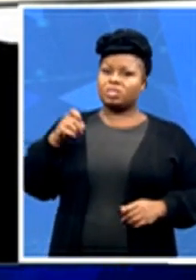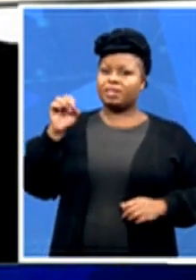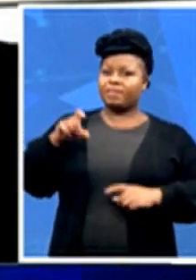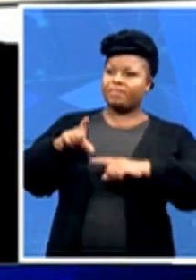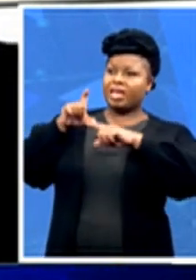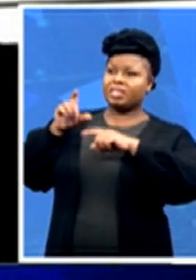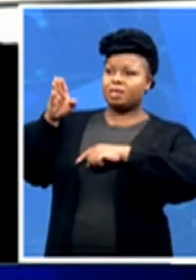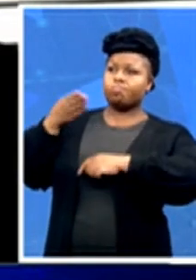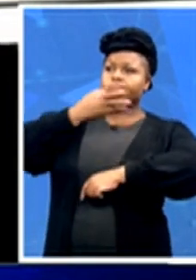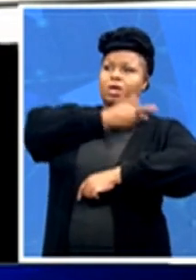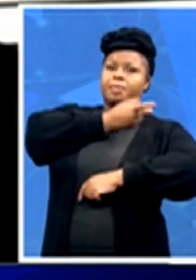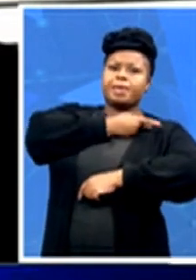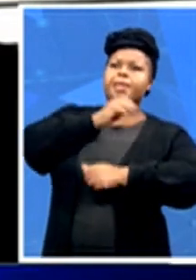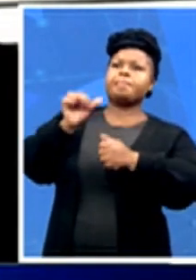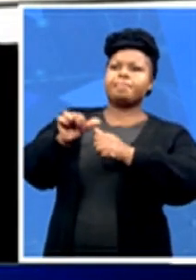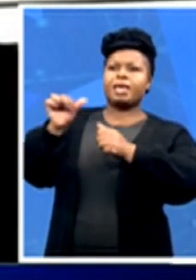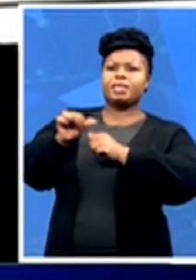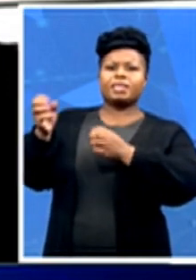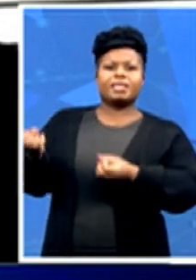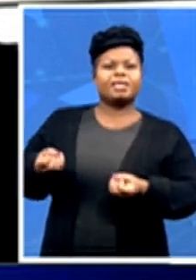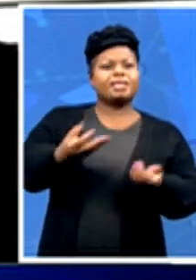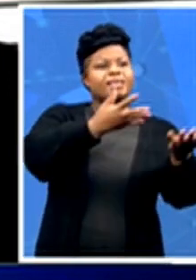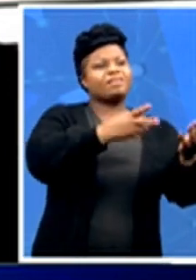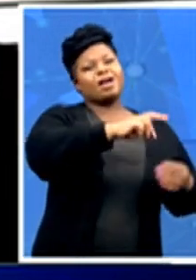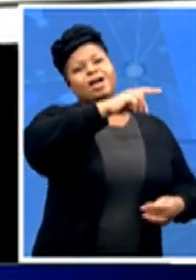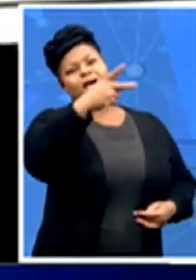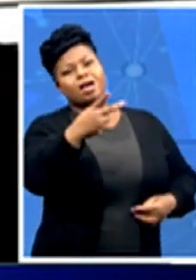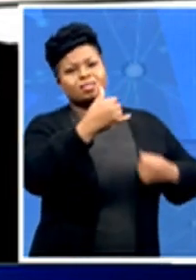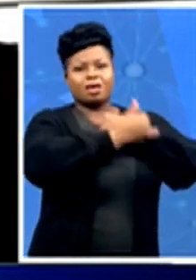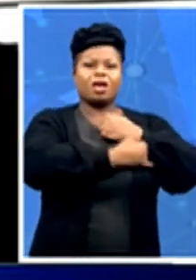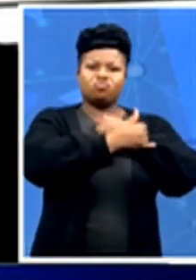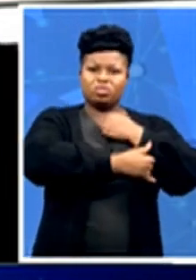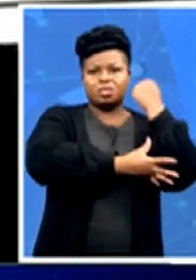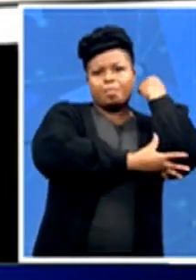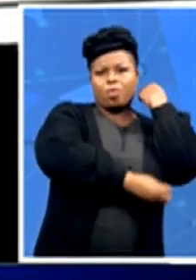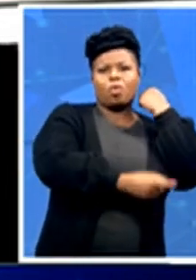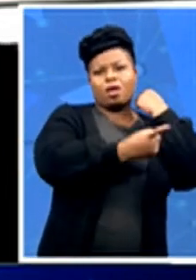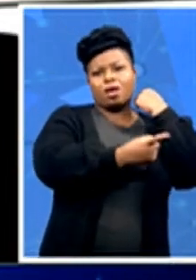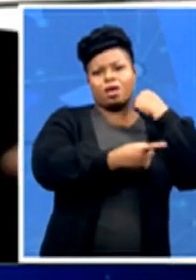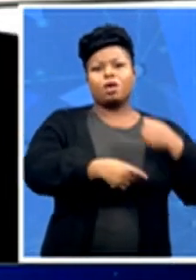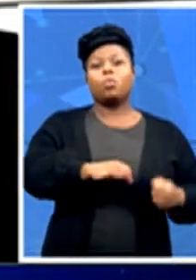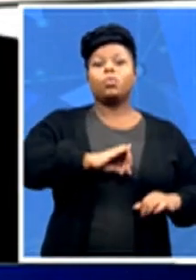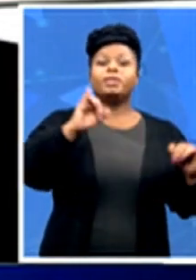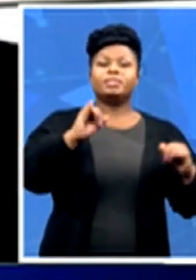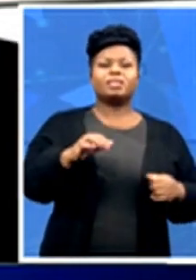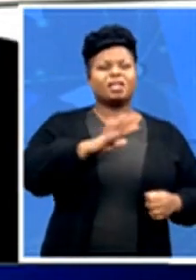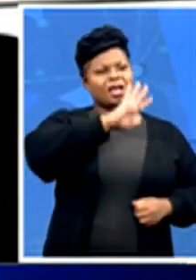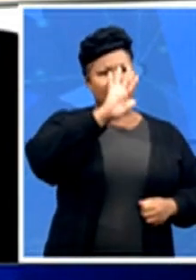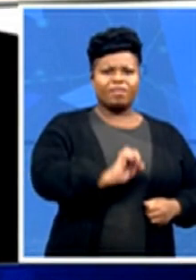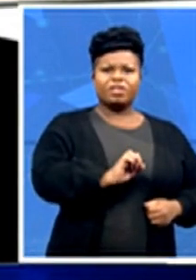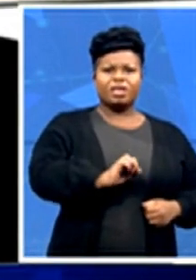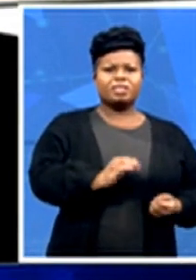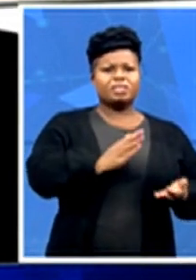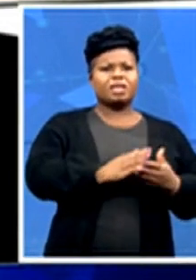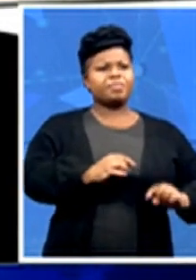used in giving people in poor countries, especially in Africa, their first doses before people in